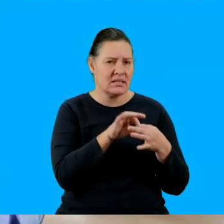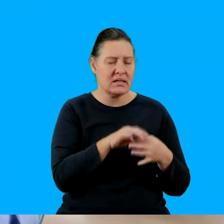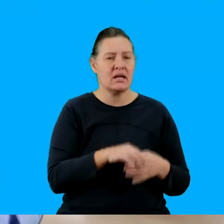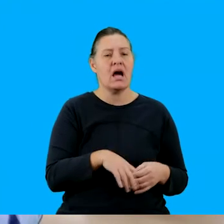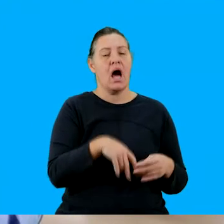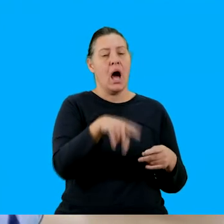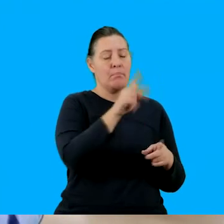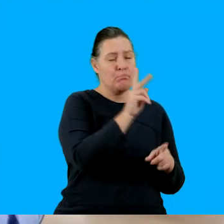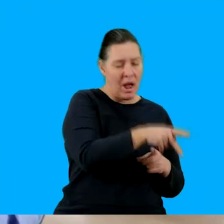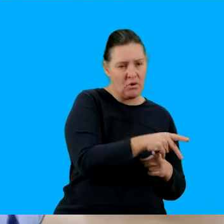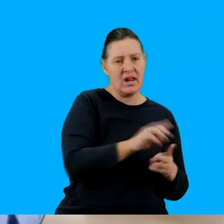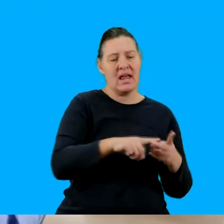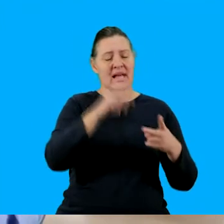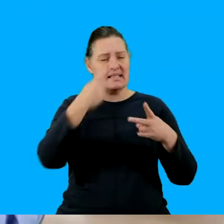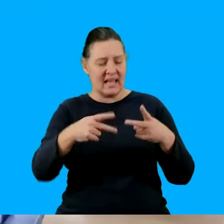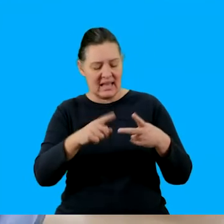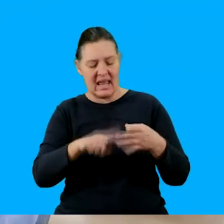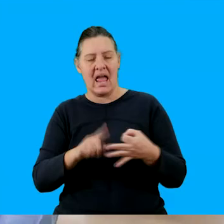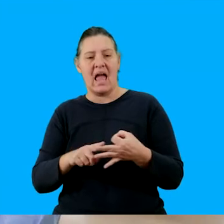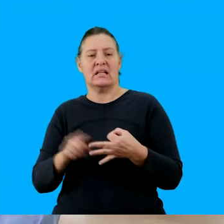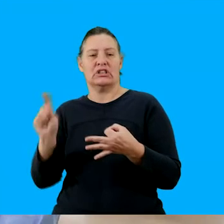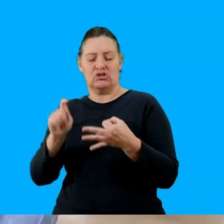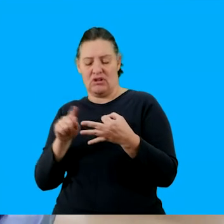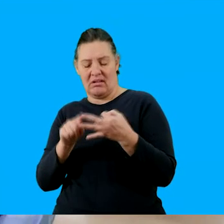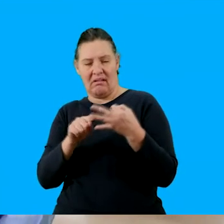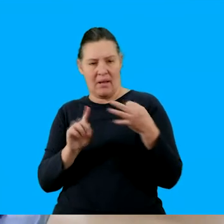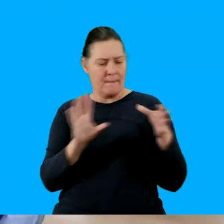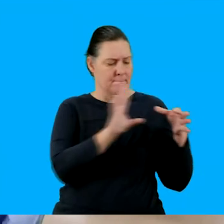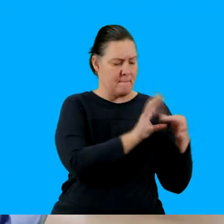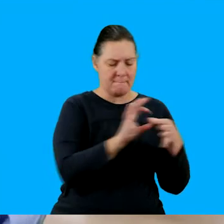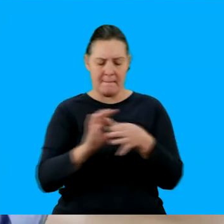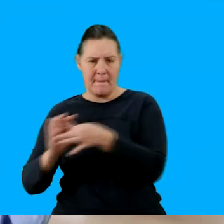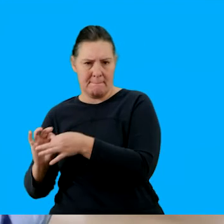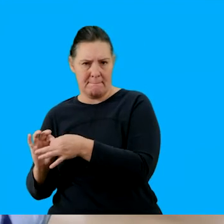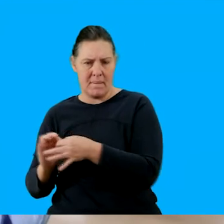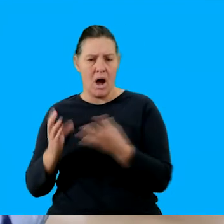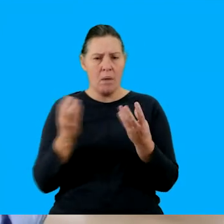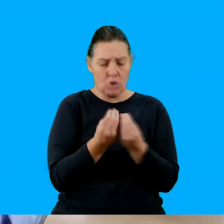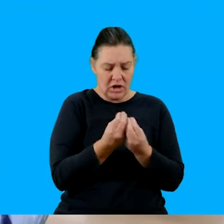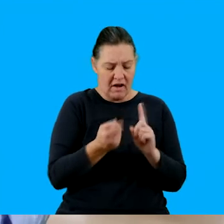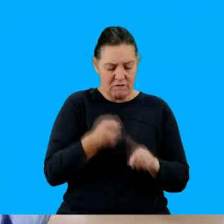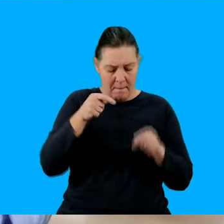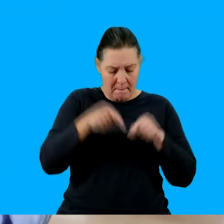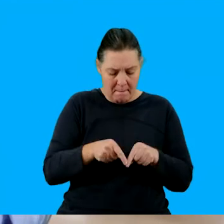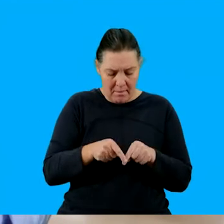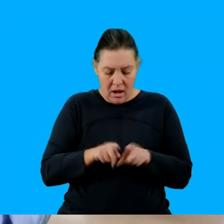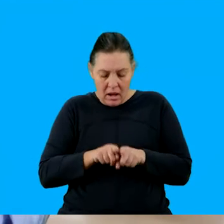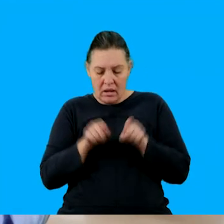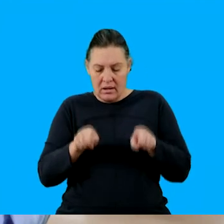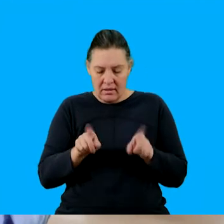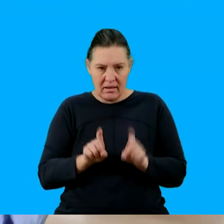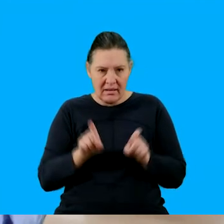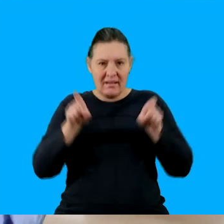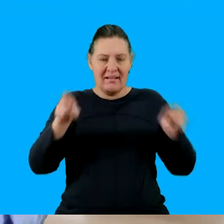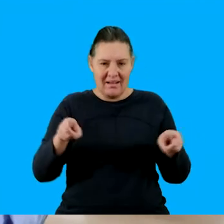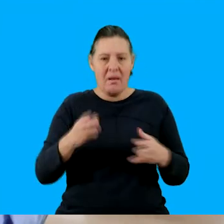primary, secondary, and tertiary sector to say what is the relationship and how do the product get to the final